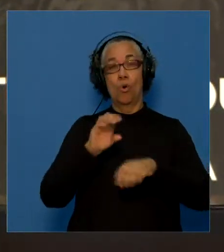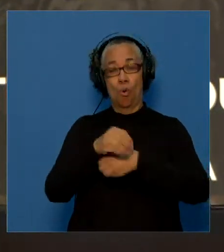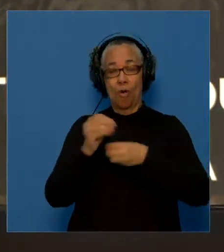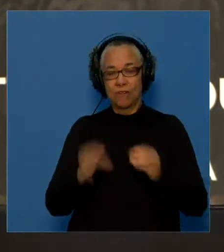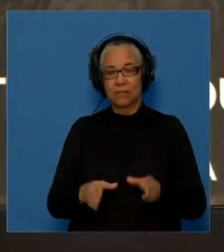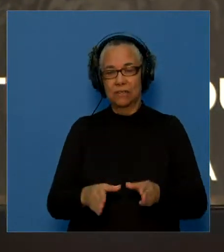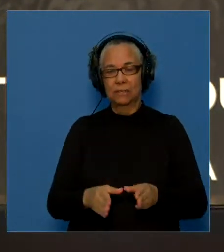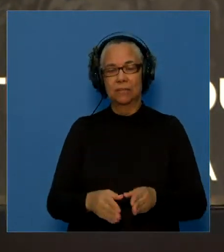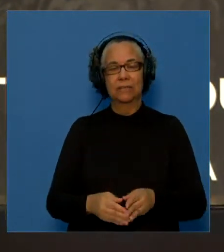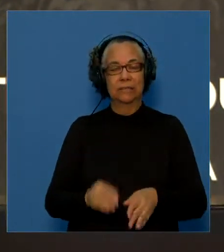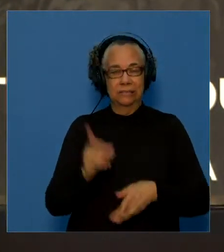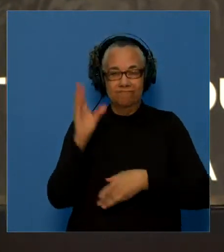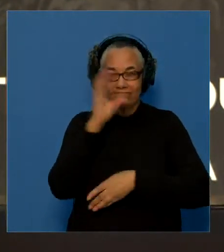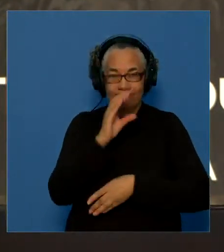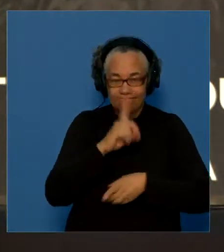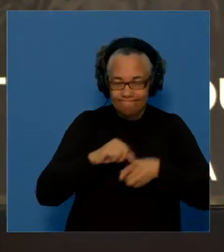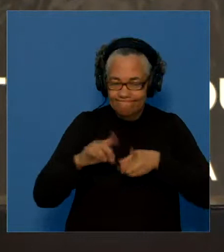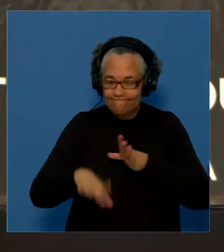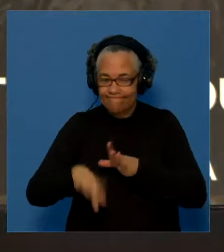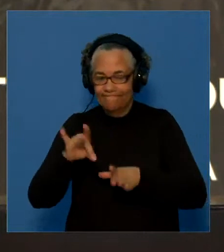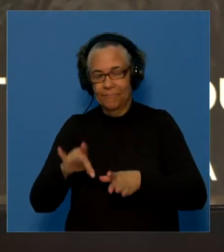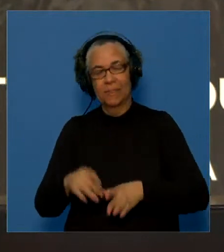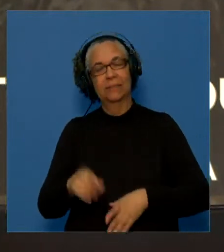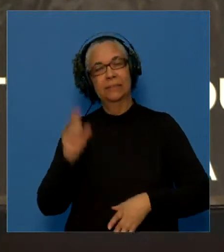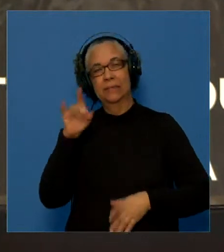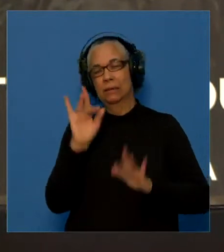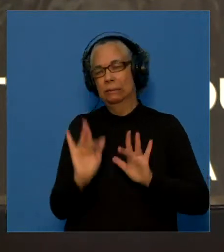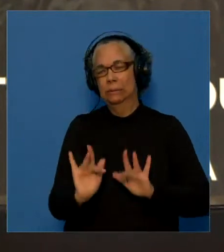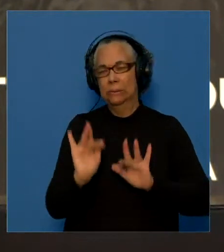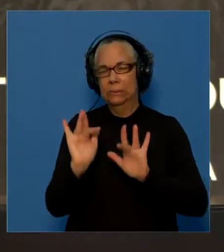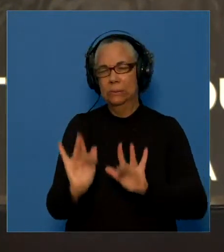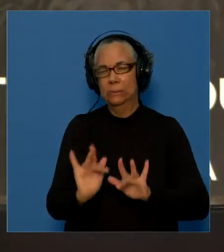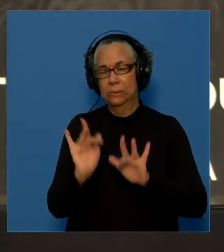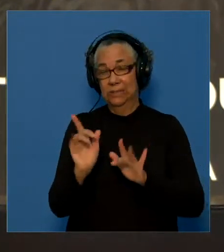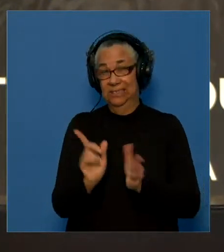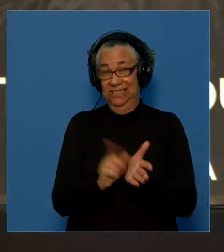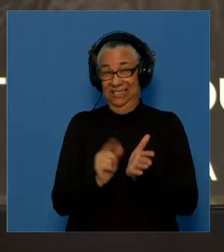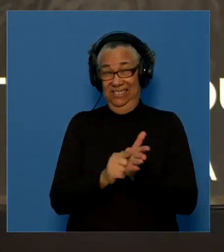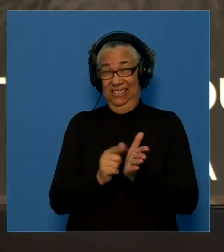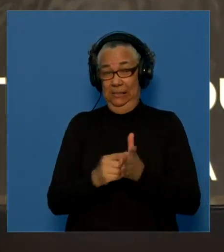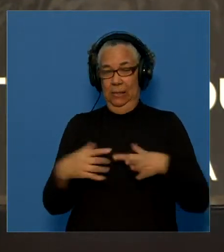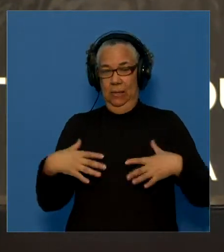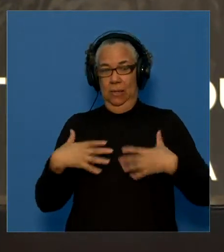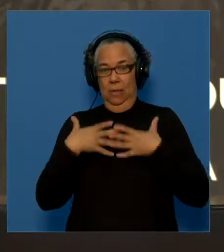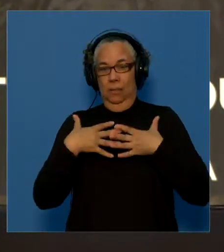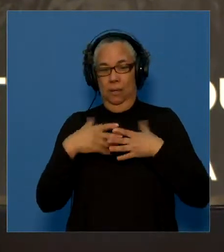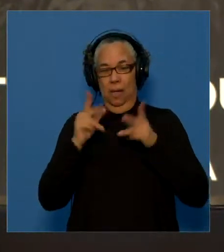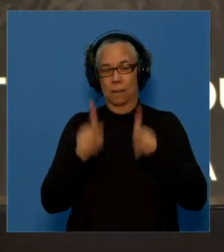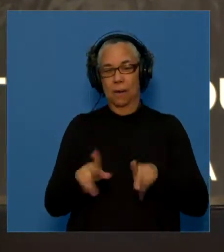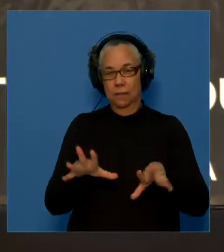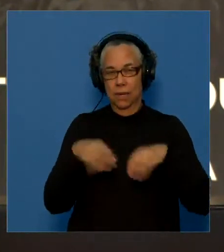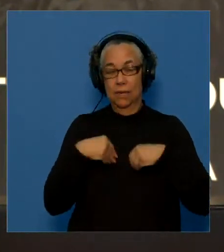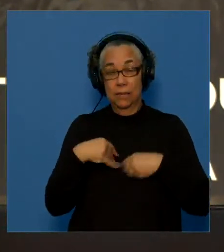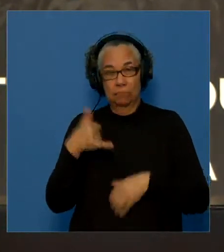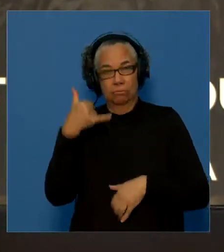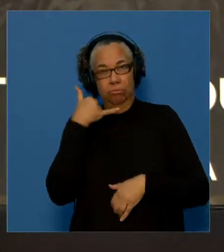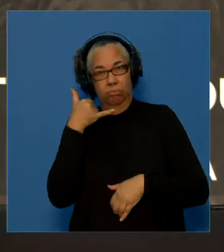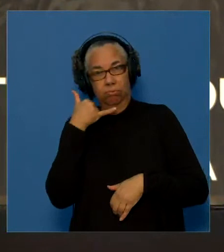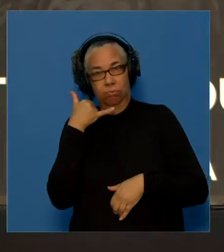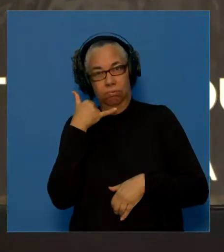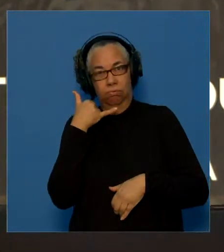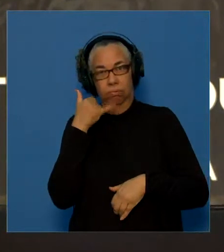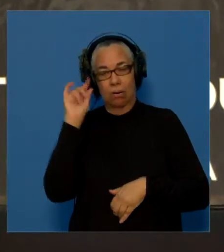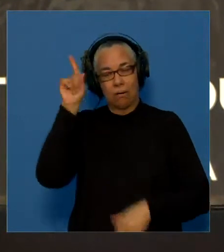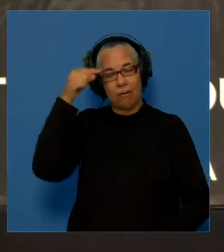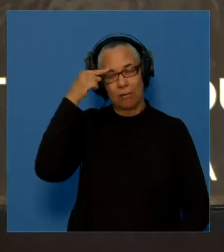requires empathy and sensitivity, and the news can be frightening to those who receive the calls. The government sincerely